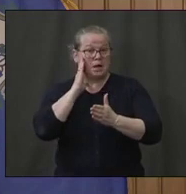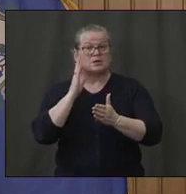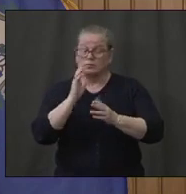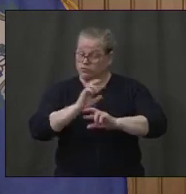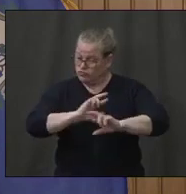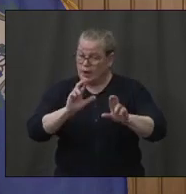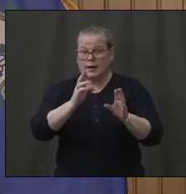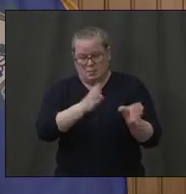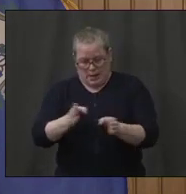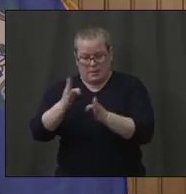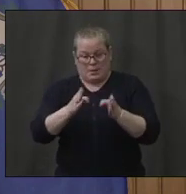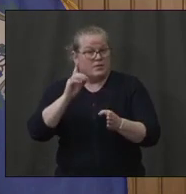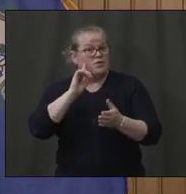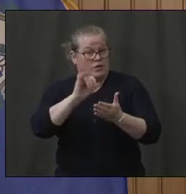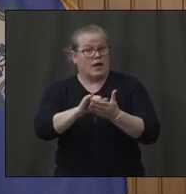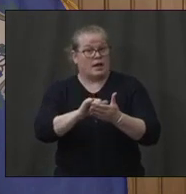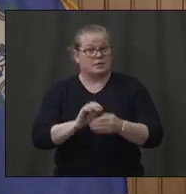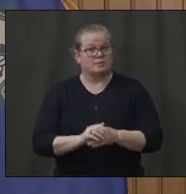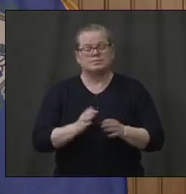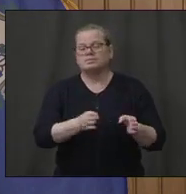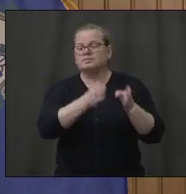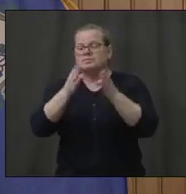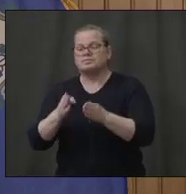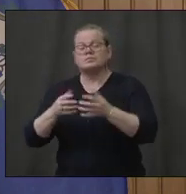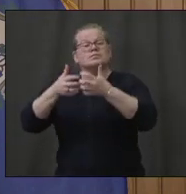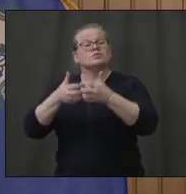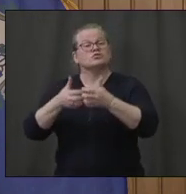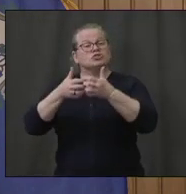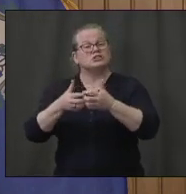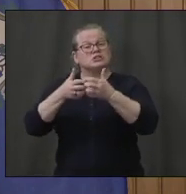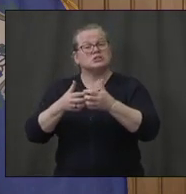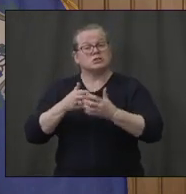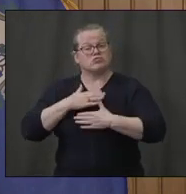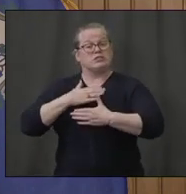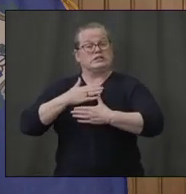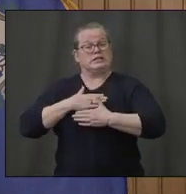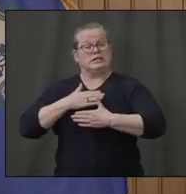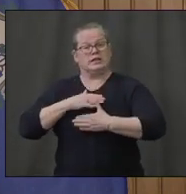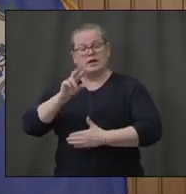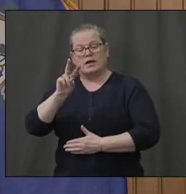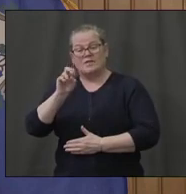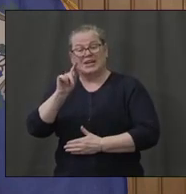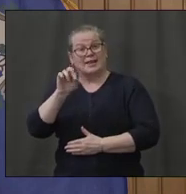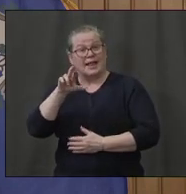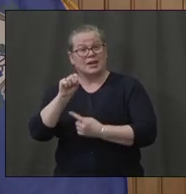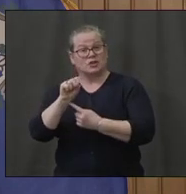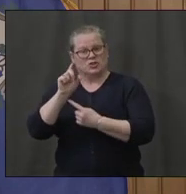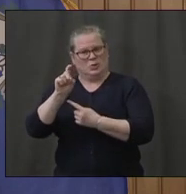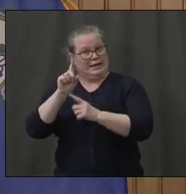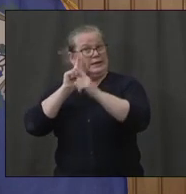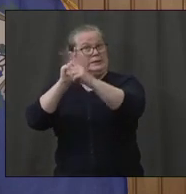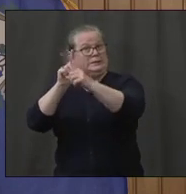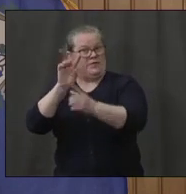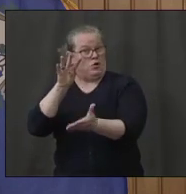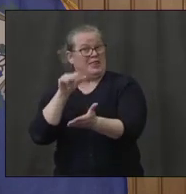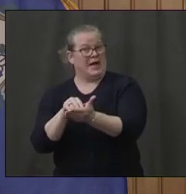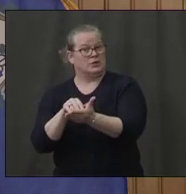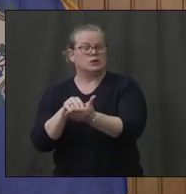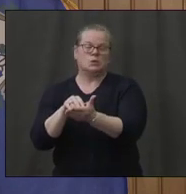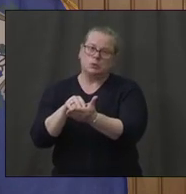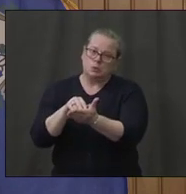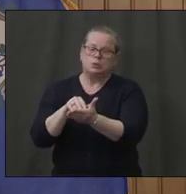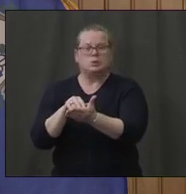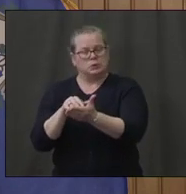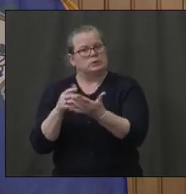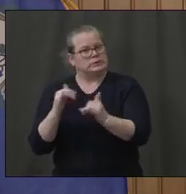Ventilators, you see that 4,000 ventilators is taking a little more work. Ventilators, as you probably know, and I